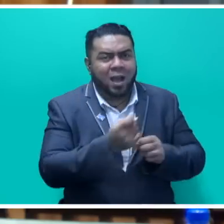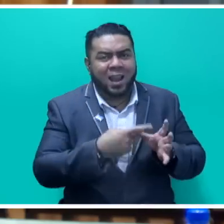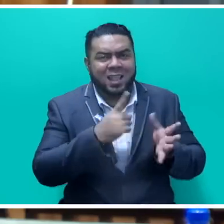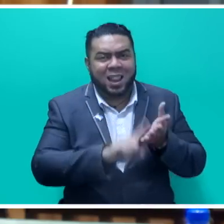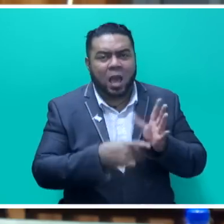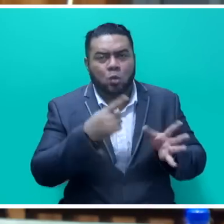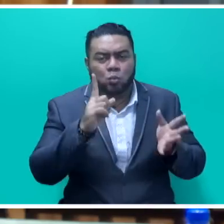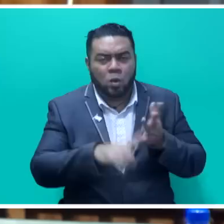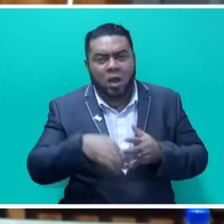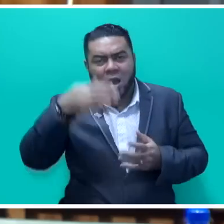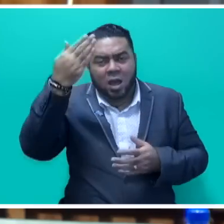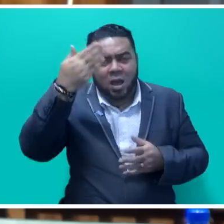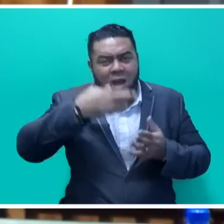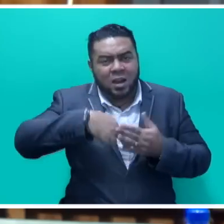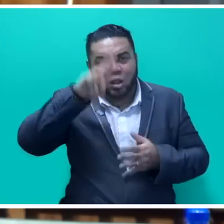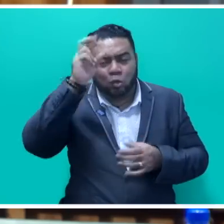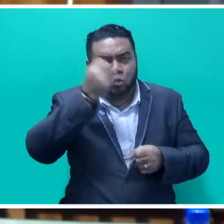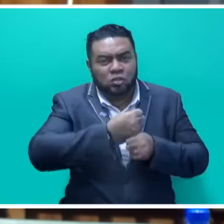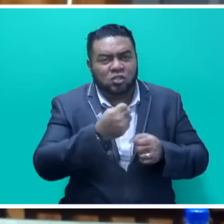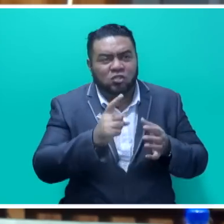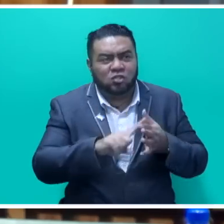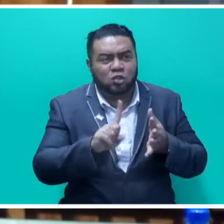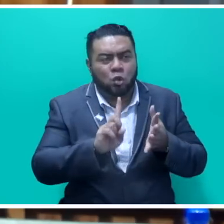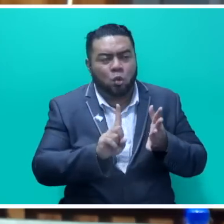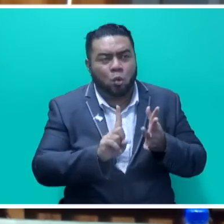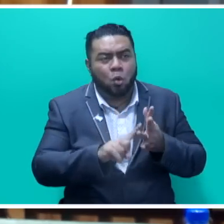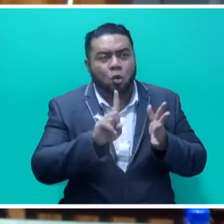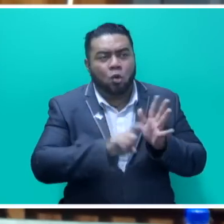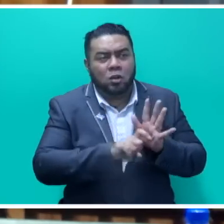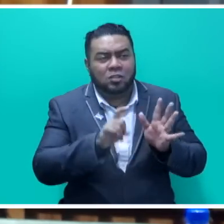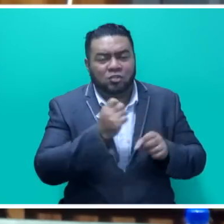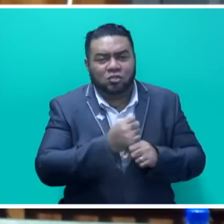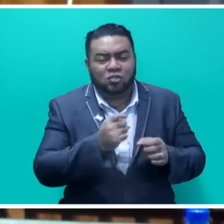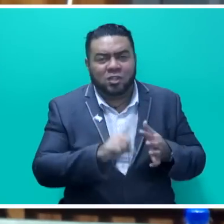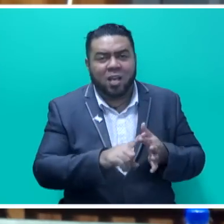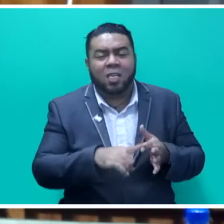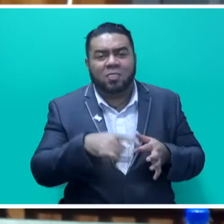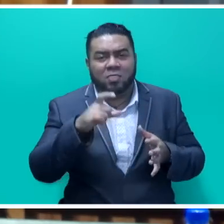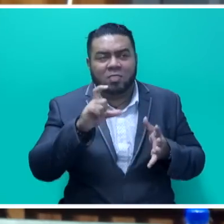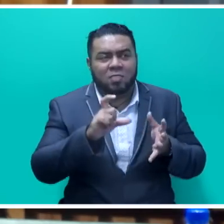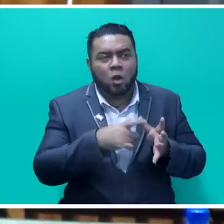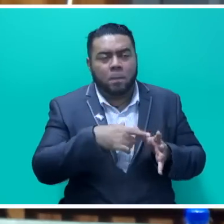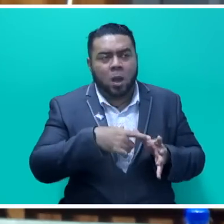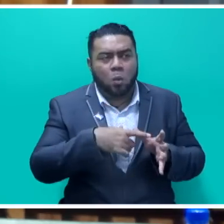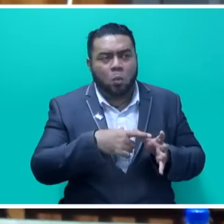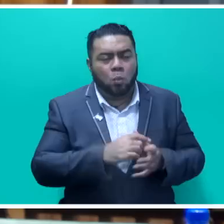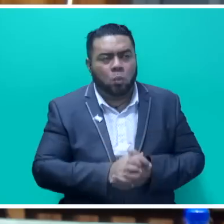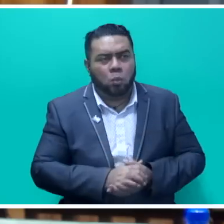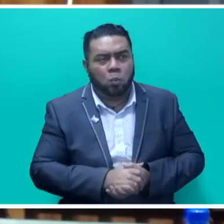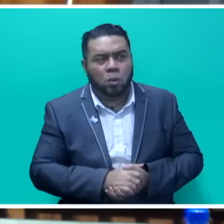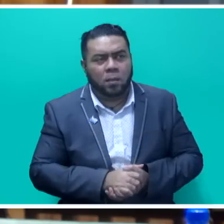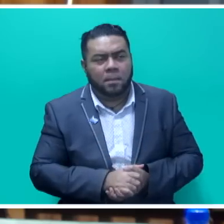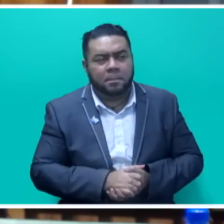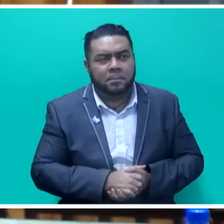Kambau, and others who have studied Ratu Selala Sukuna about his